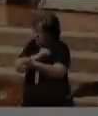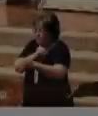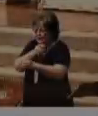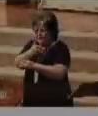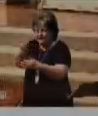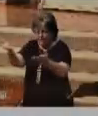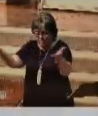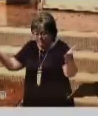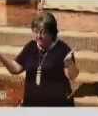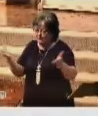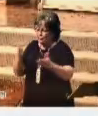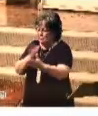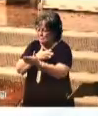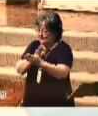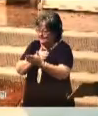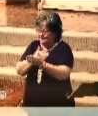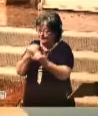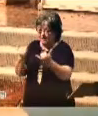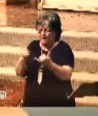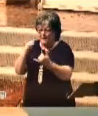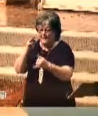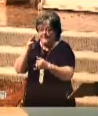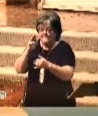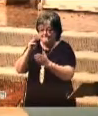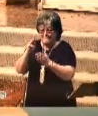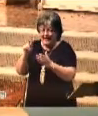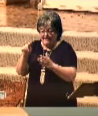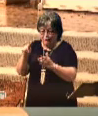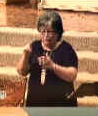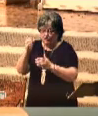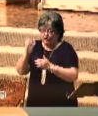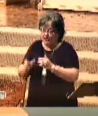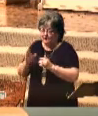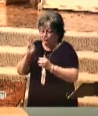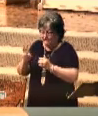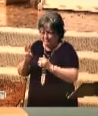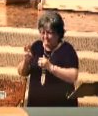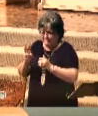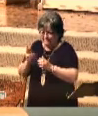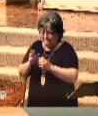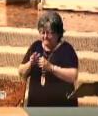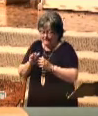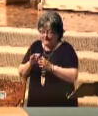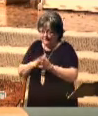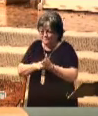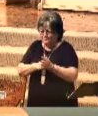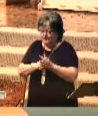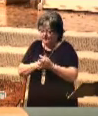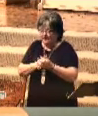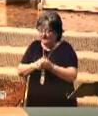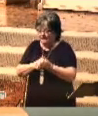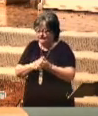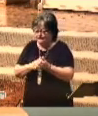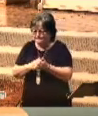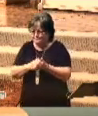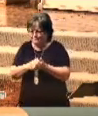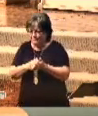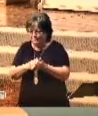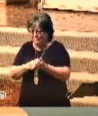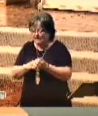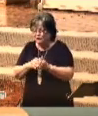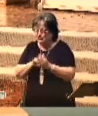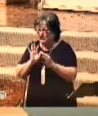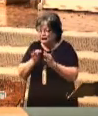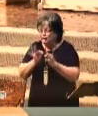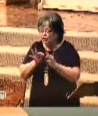Bibles, please, if you turn to God's Word, to the book of Matthew, chapter 6. And I'm going to share with you some thoughts along this line